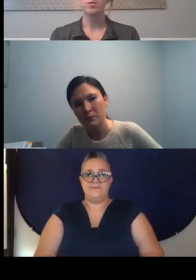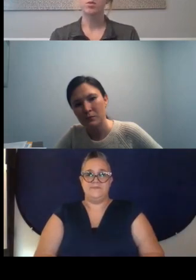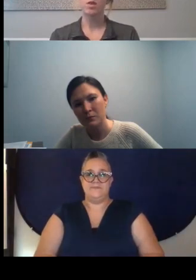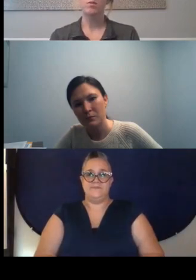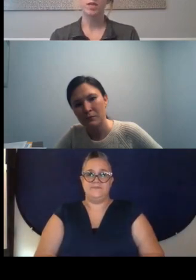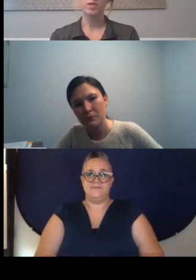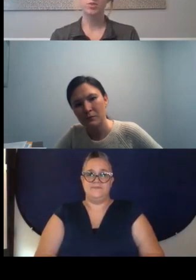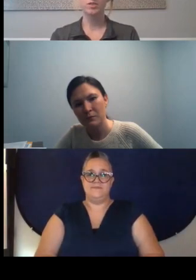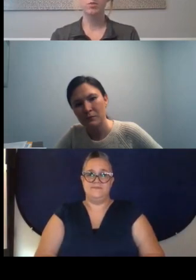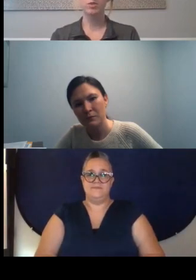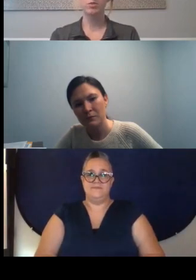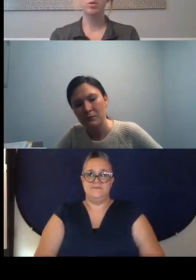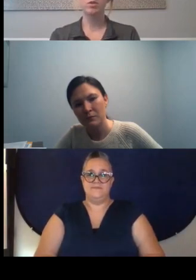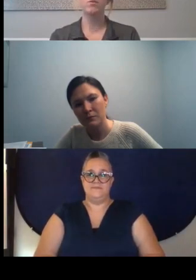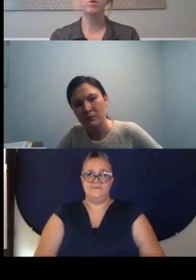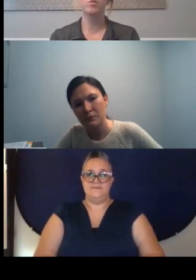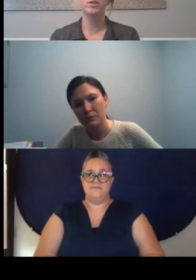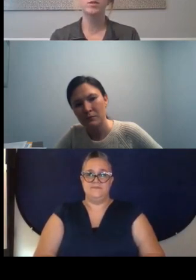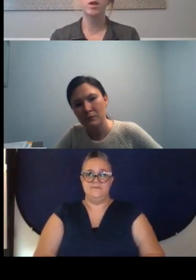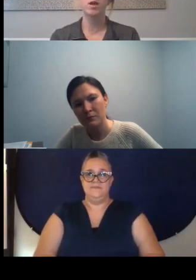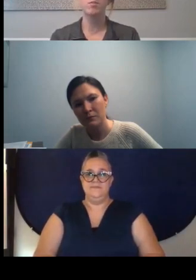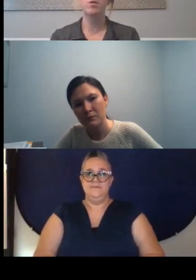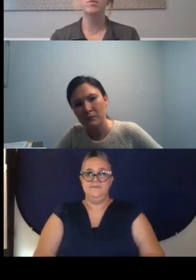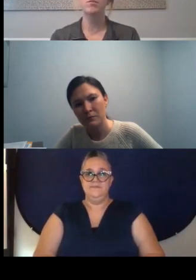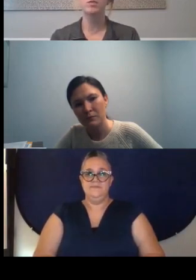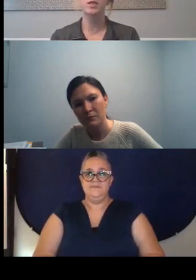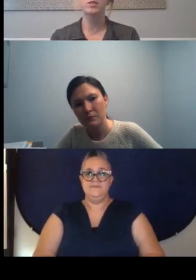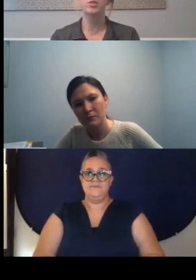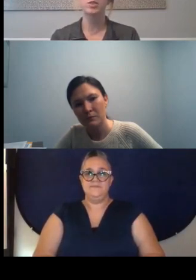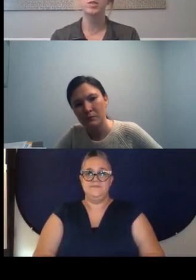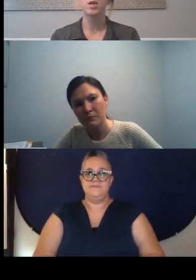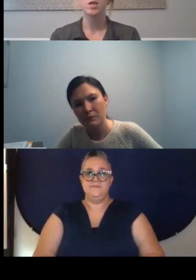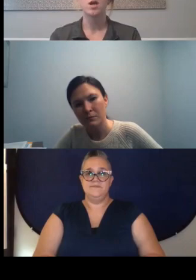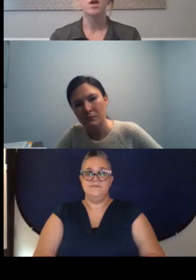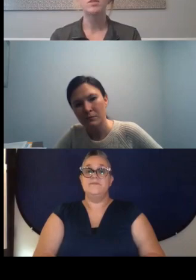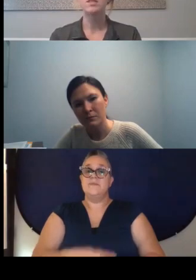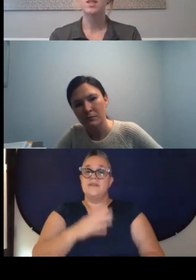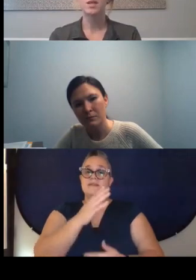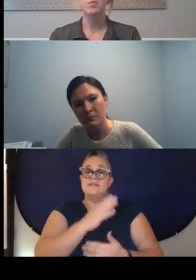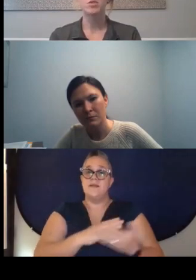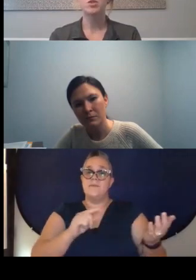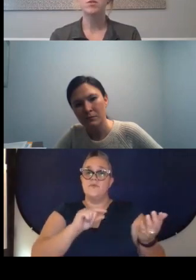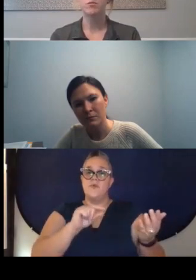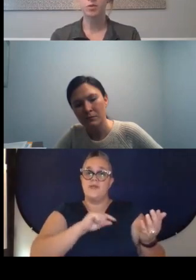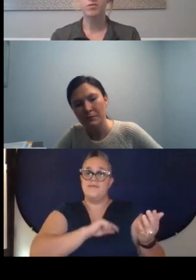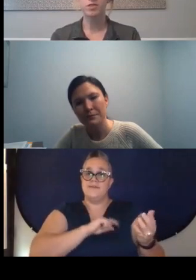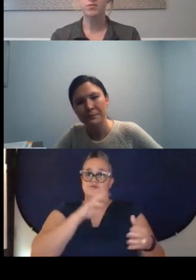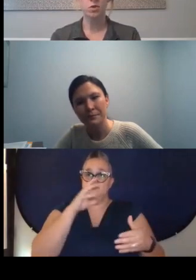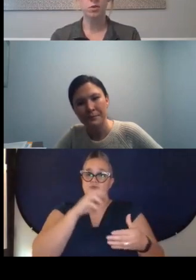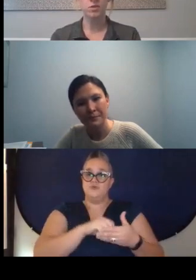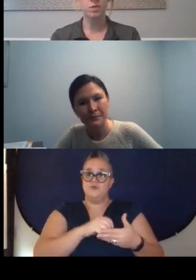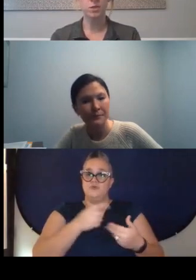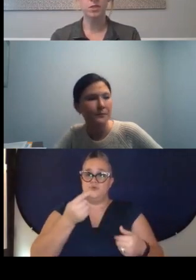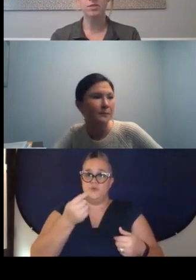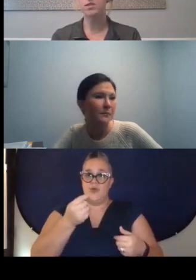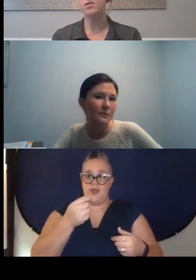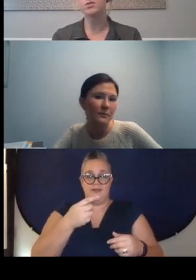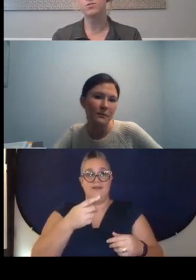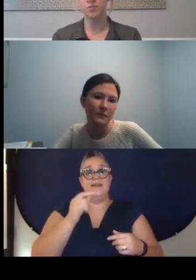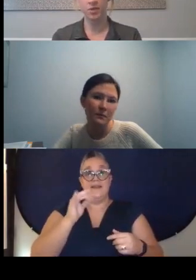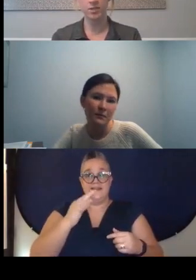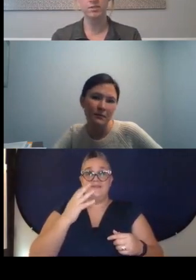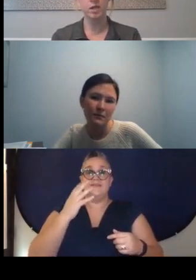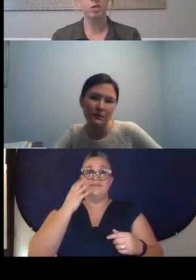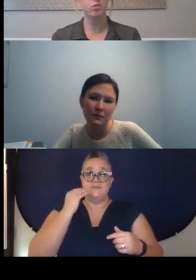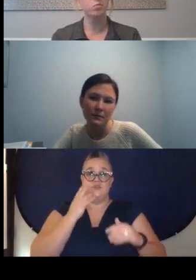So some of the qualifications that we do look for when looking for technicians, obviously, like I mentioned, previous forklift experience